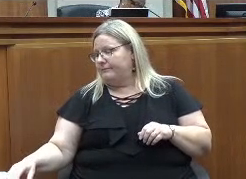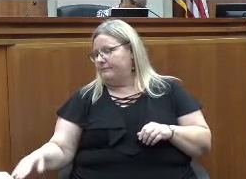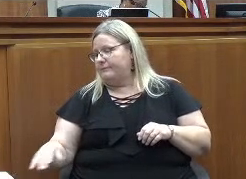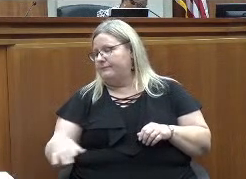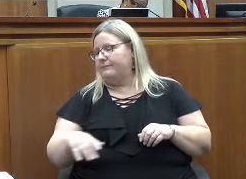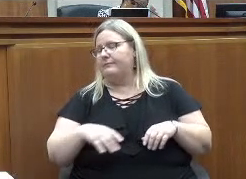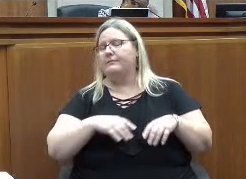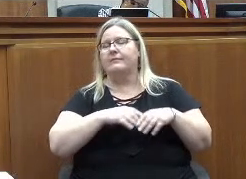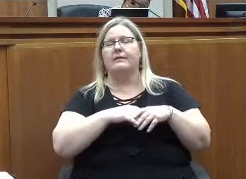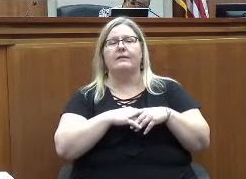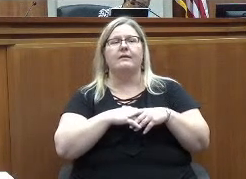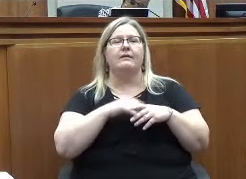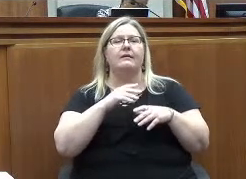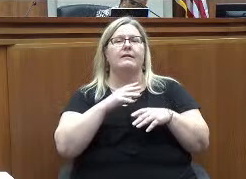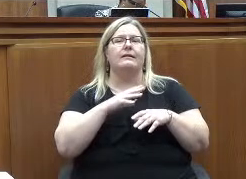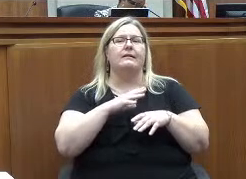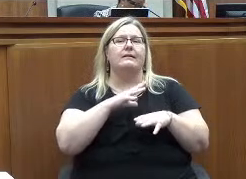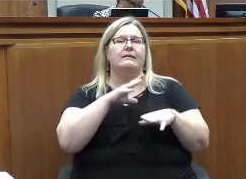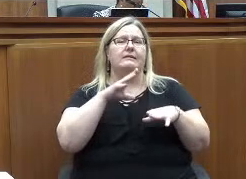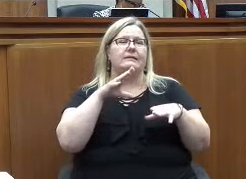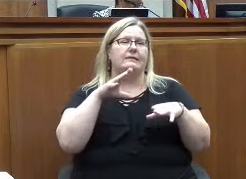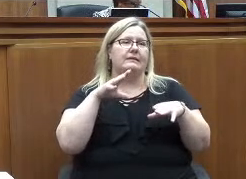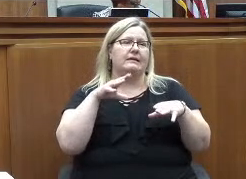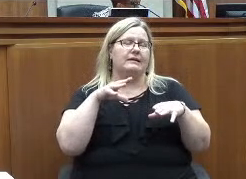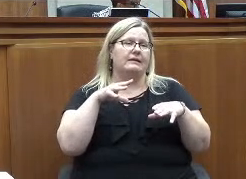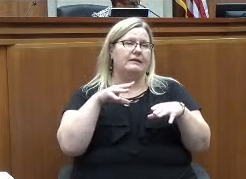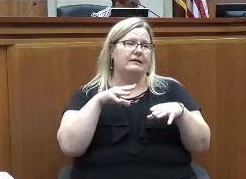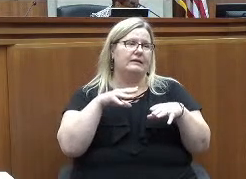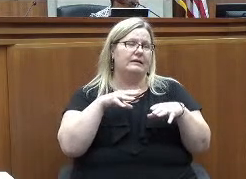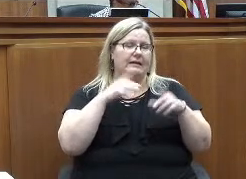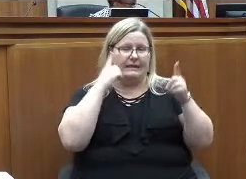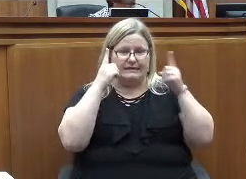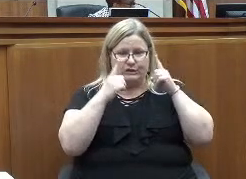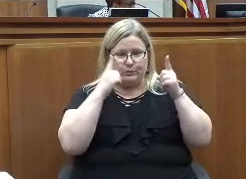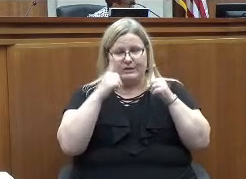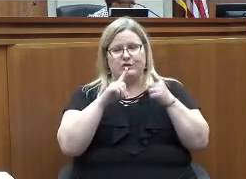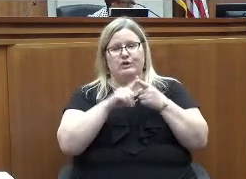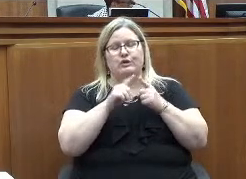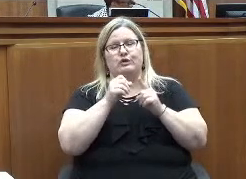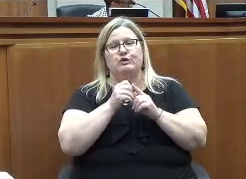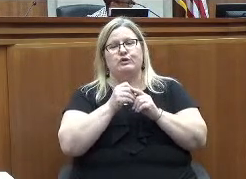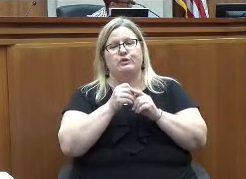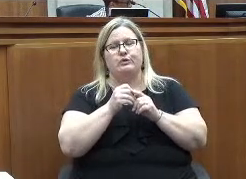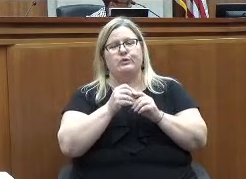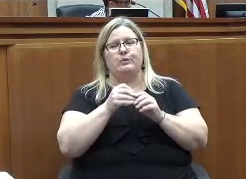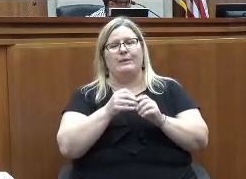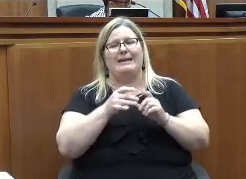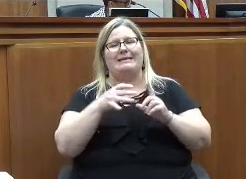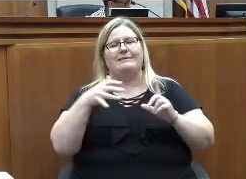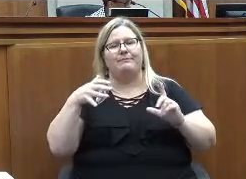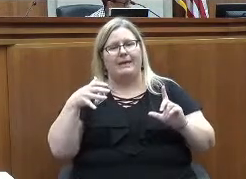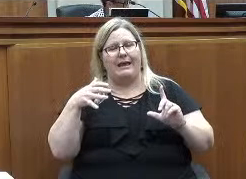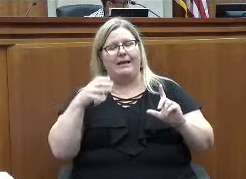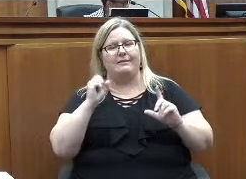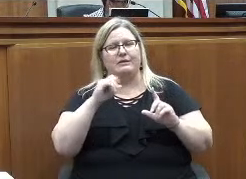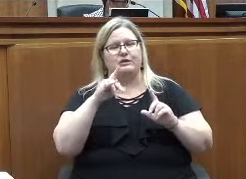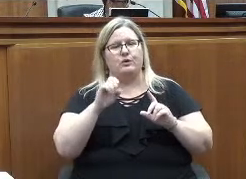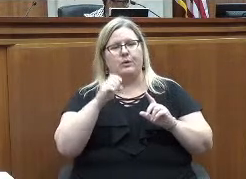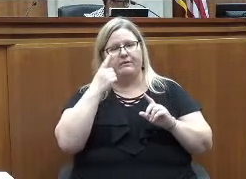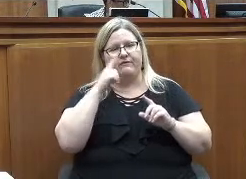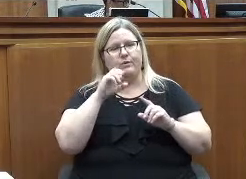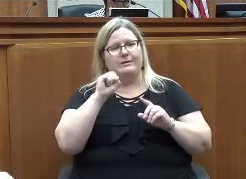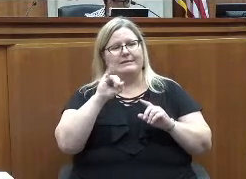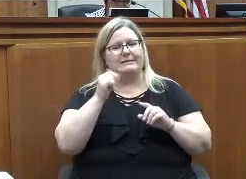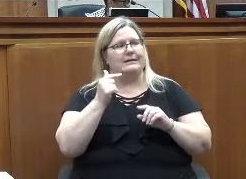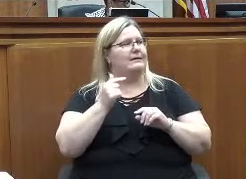This is to include on the city agenda to consideration to expand the scope of the city meeting, right? I think that